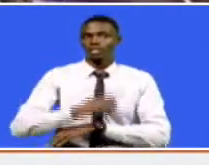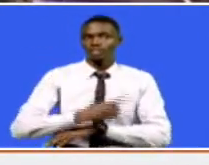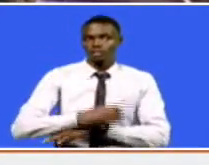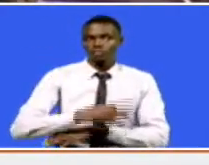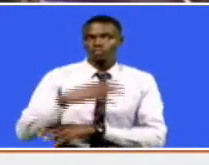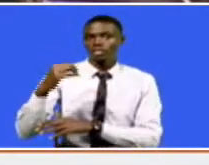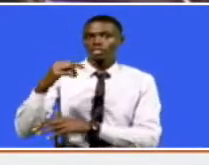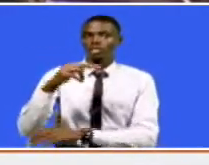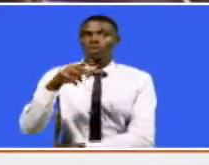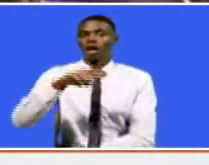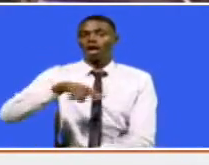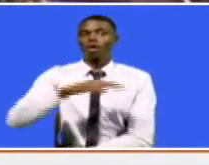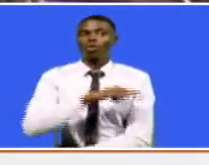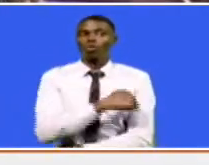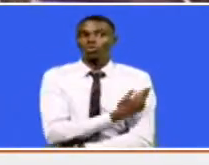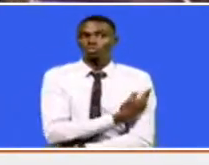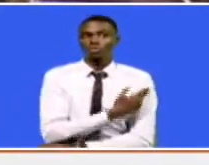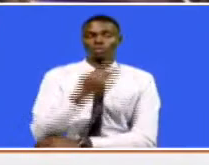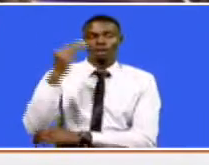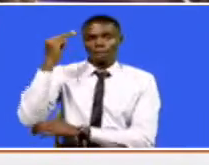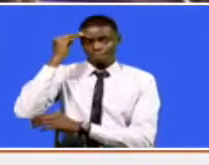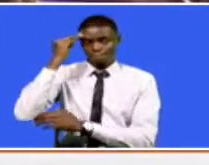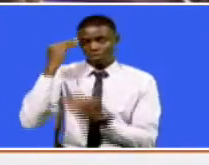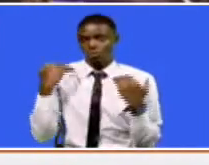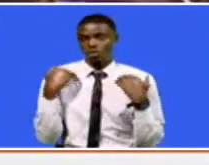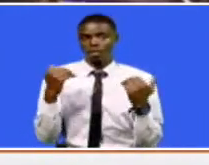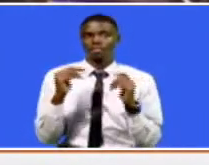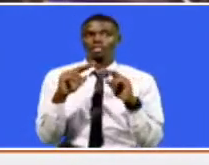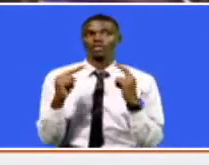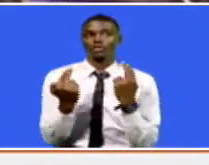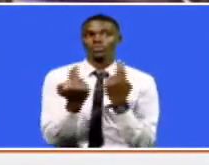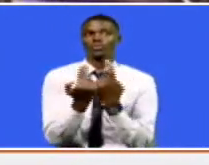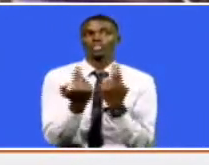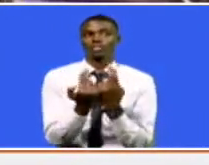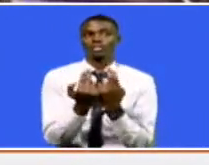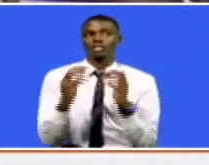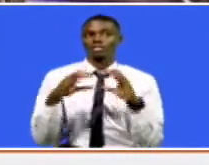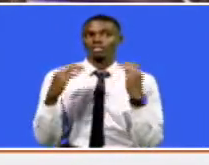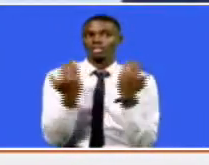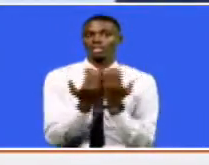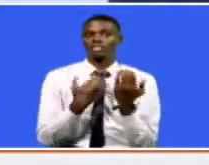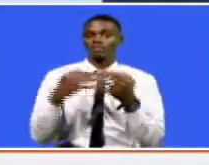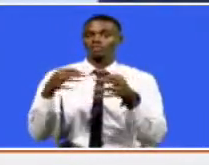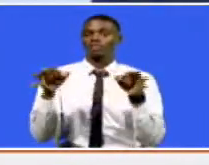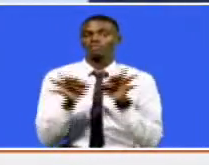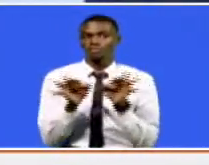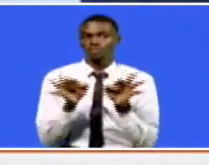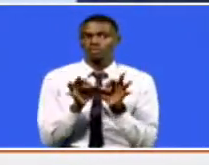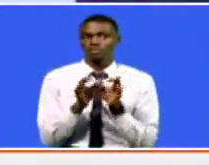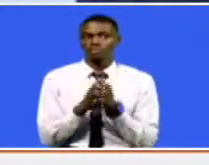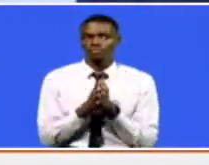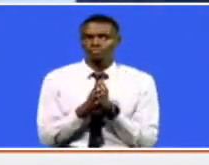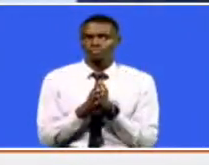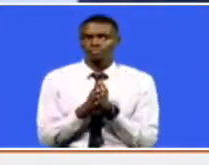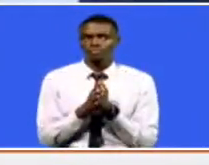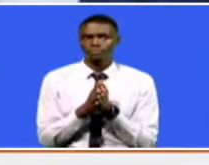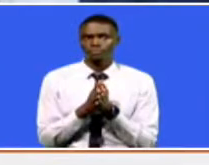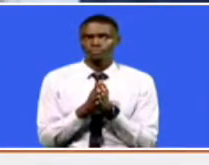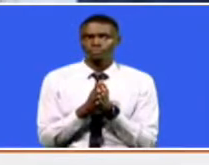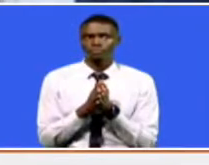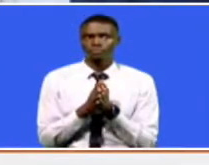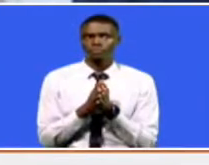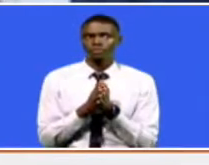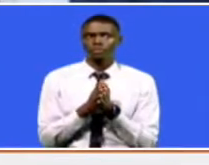local hospital, to the mental health unit. For one of my classes, we had our field class. We just did